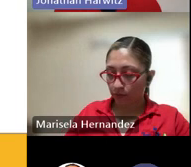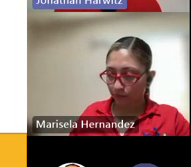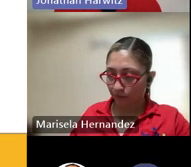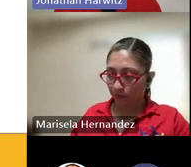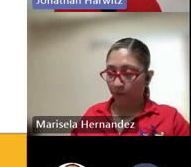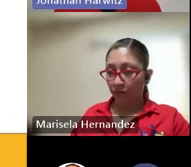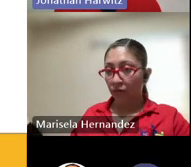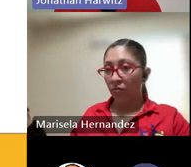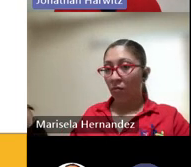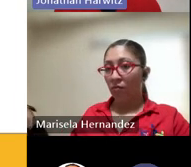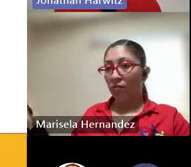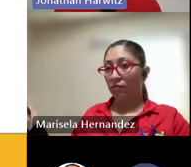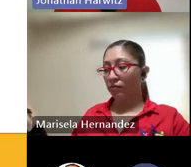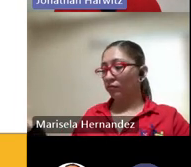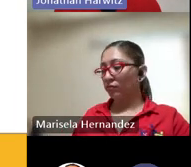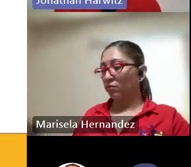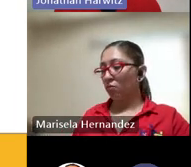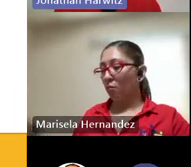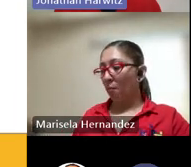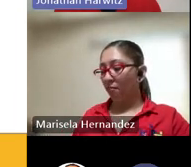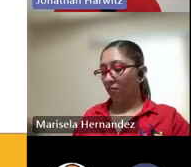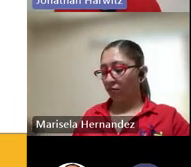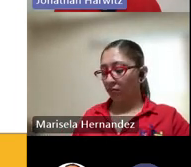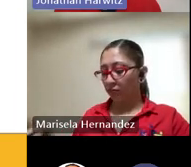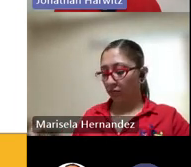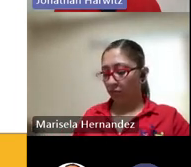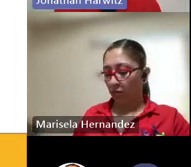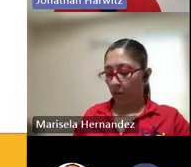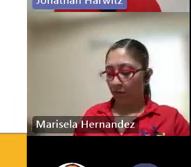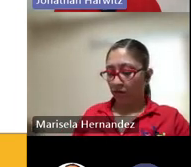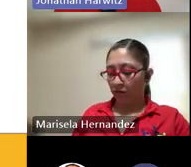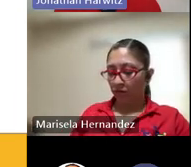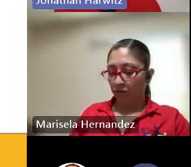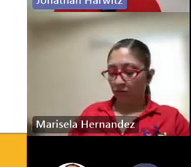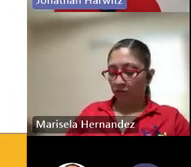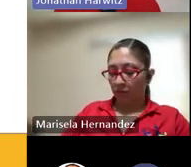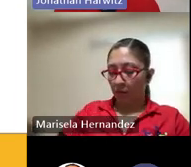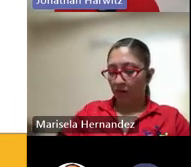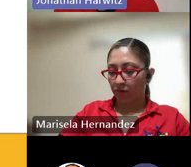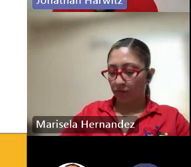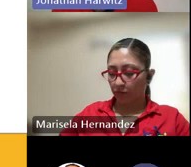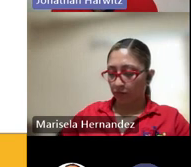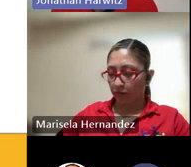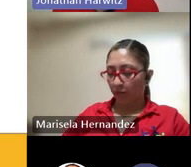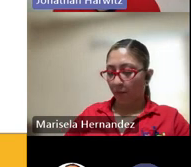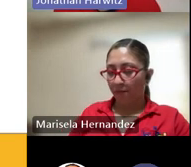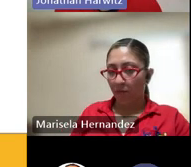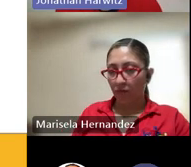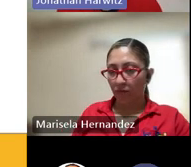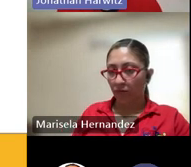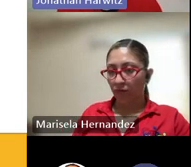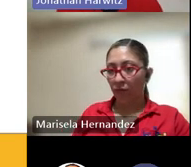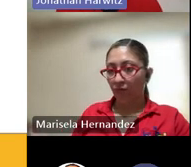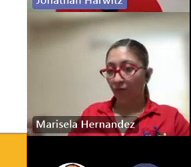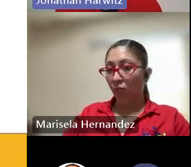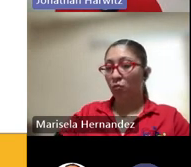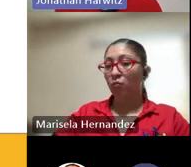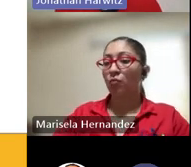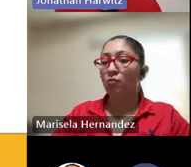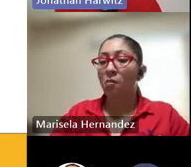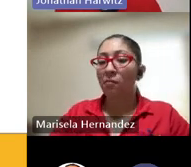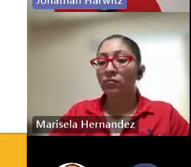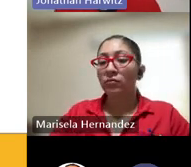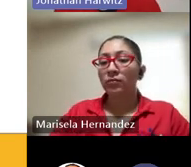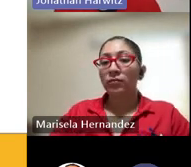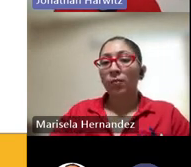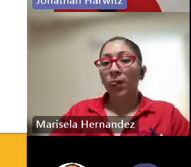funding has built into it targeting to rural areas and to rural providers. Because, of course, as you all know, HUD funding does work